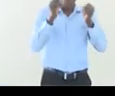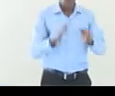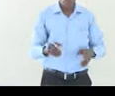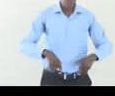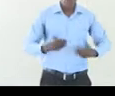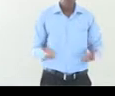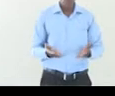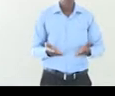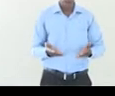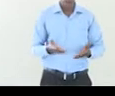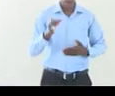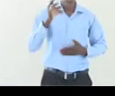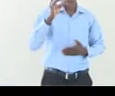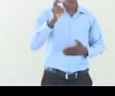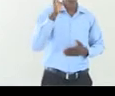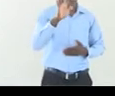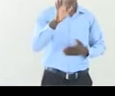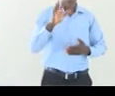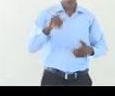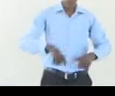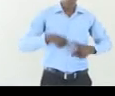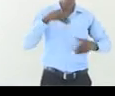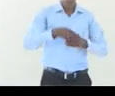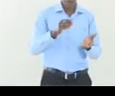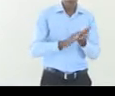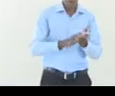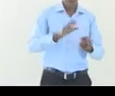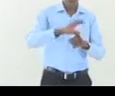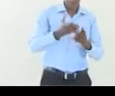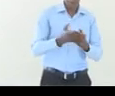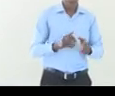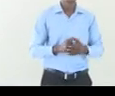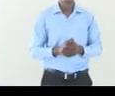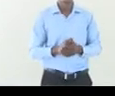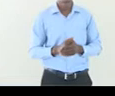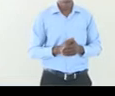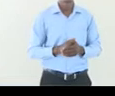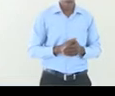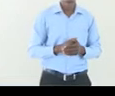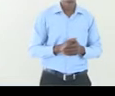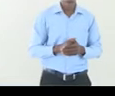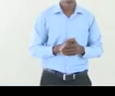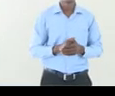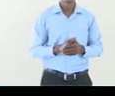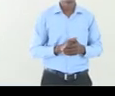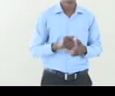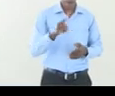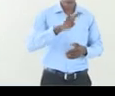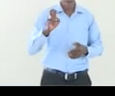teachers live on this compound? He said, oh, about 75 teachers live on the school compound. I said, this is really nice. Must cost some money. Oh, it doesn't cost too much. It's